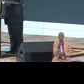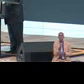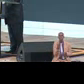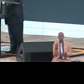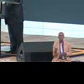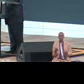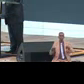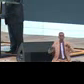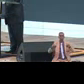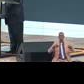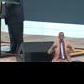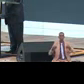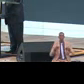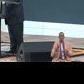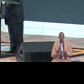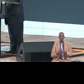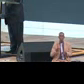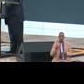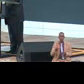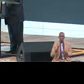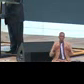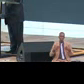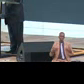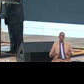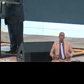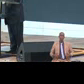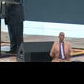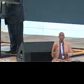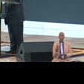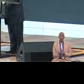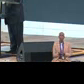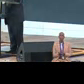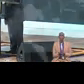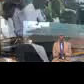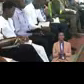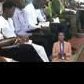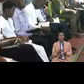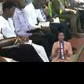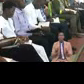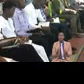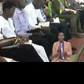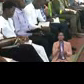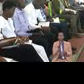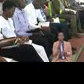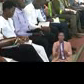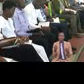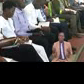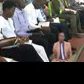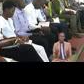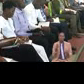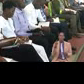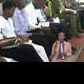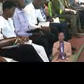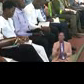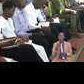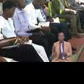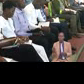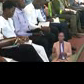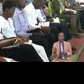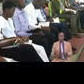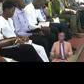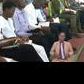therefore reign in your mortal body. Let not sin